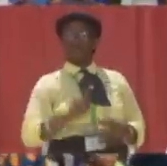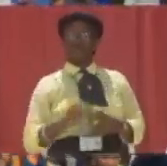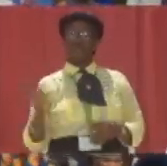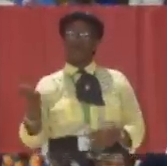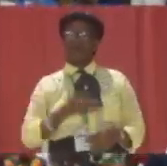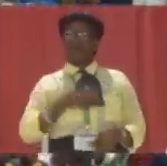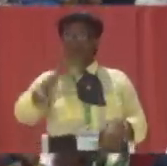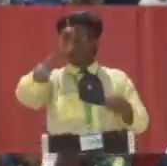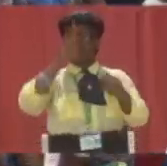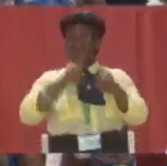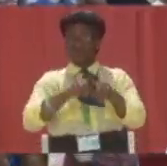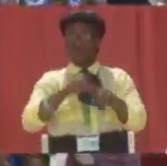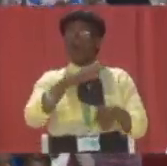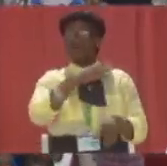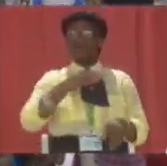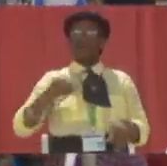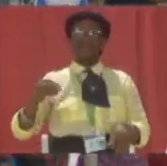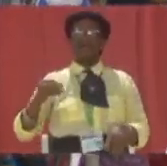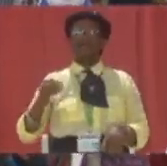and our sisters